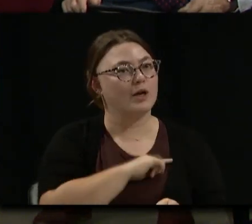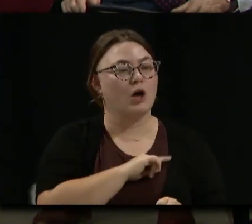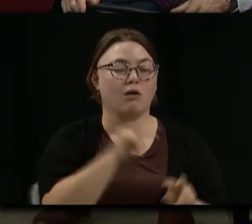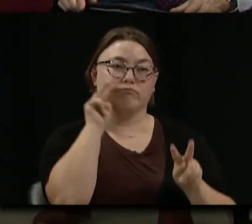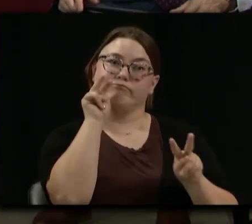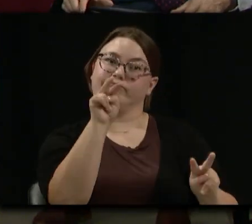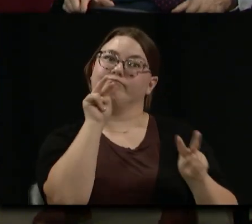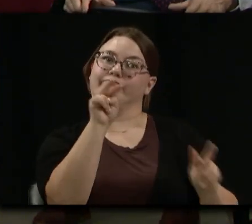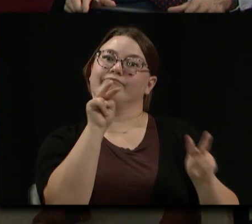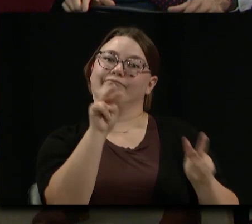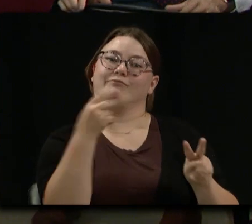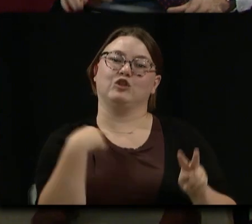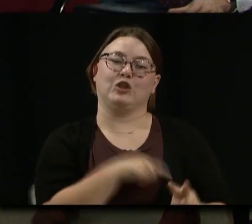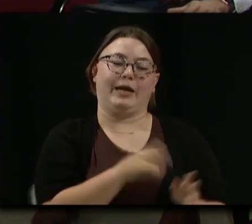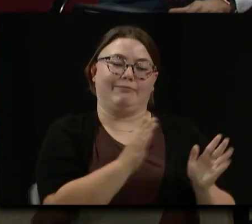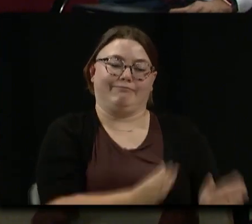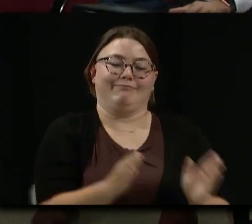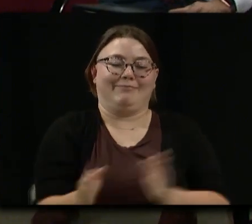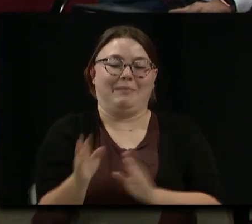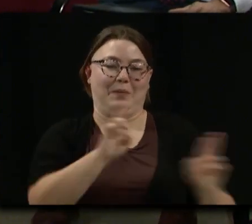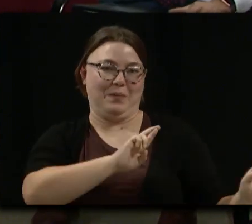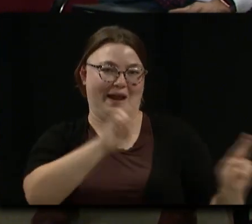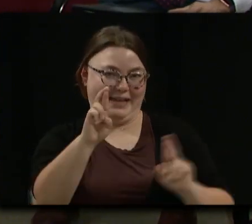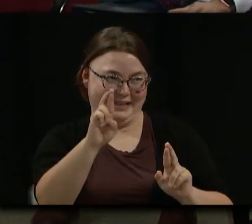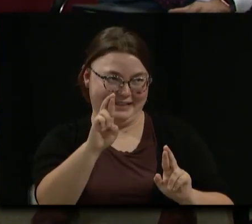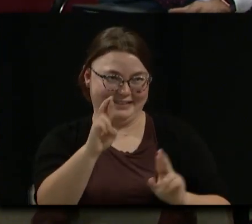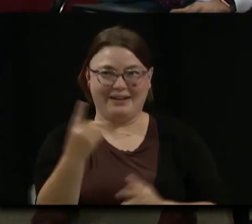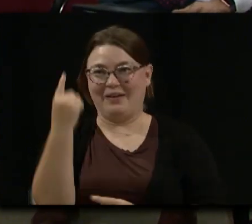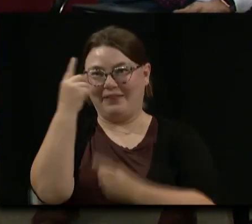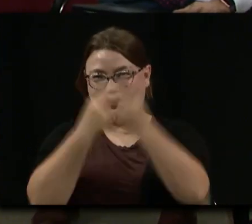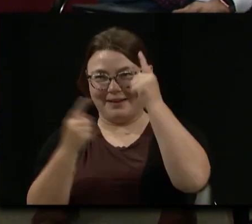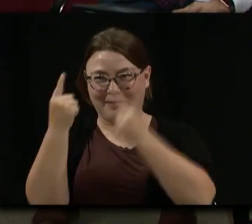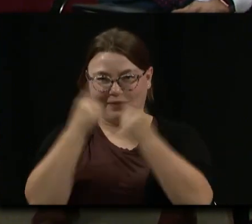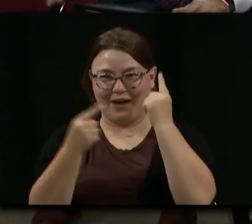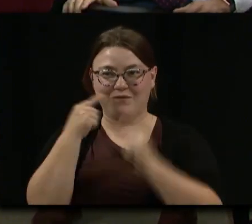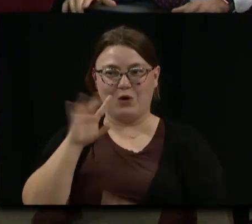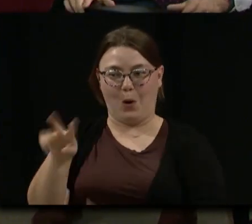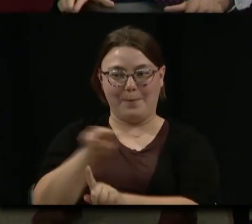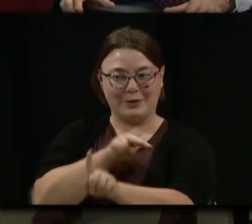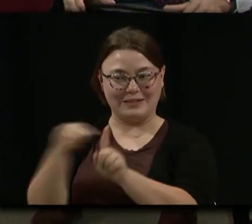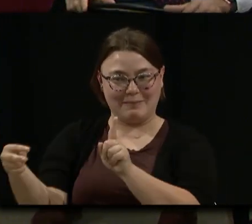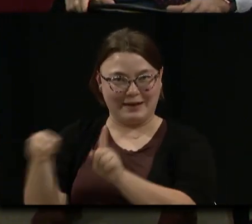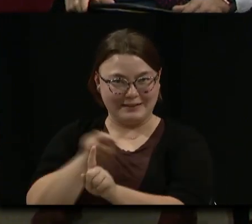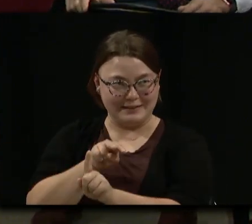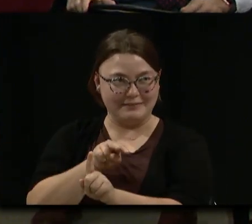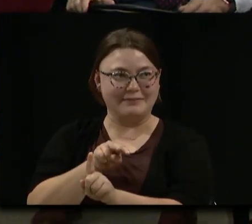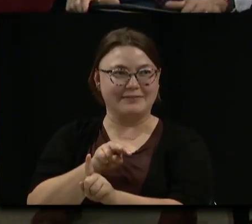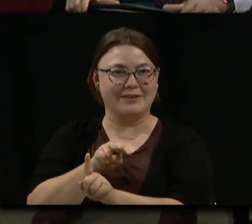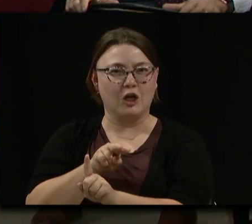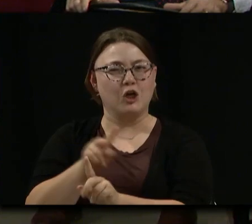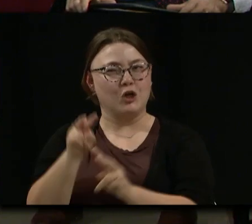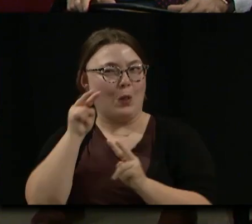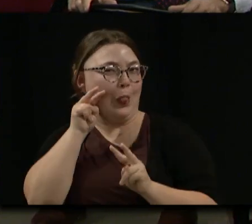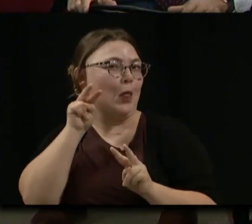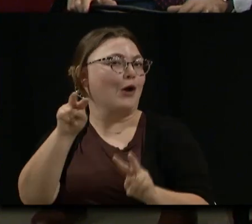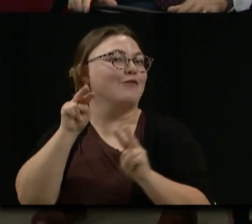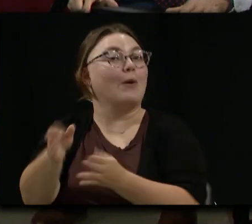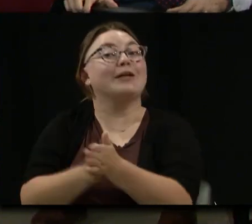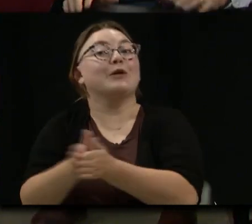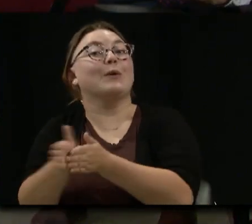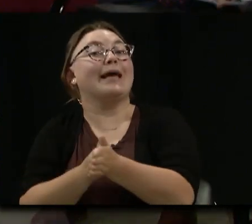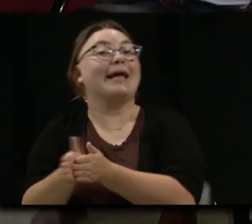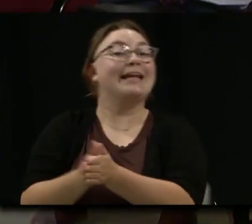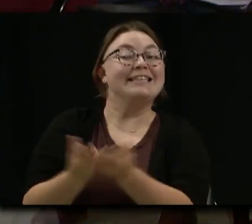gear for as the presidential year goes on. I was thinking about that from the perspective of the Board of Elections. Like, do you look forward to that? I